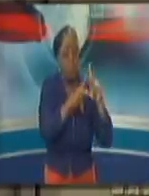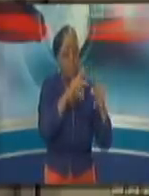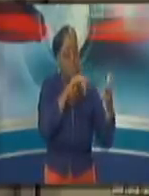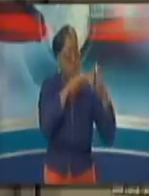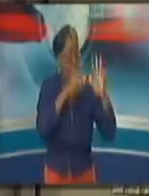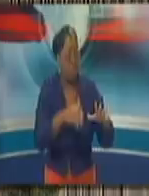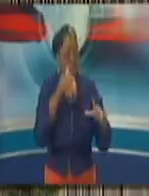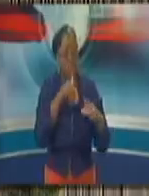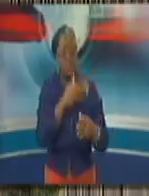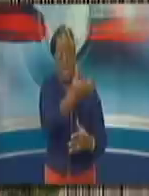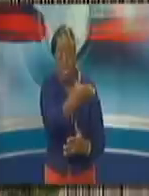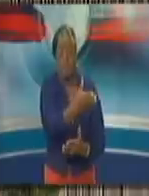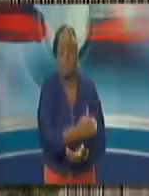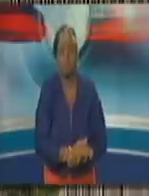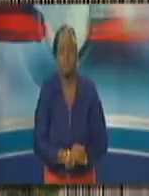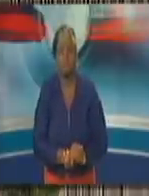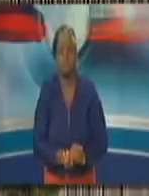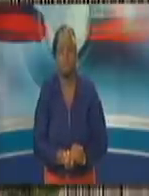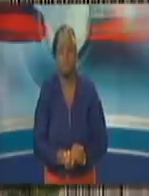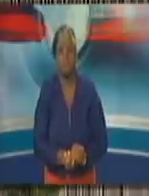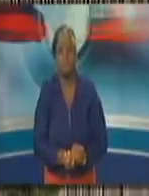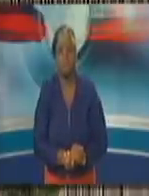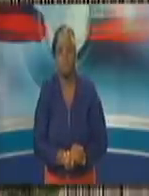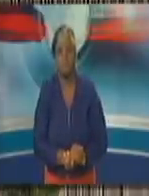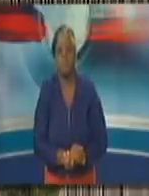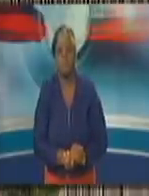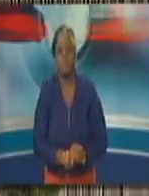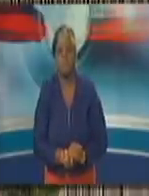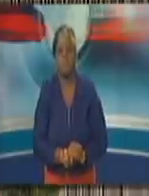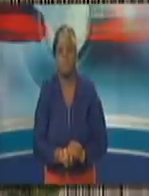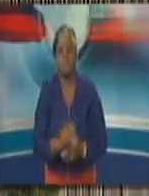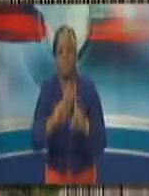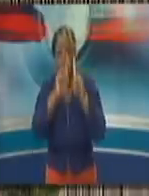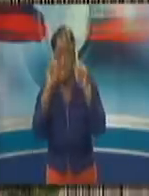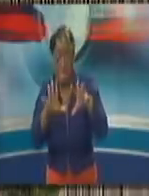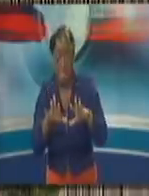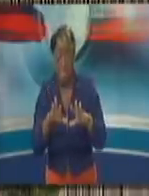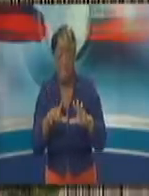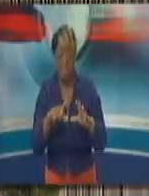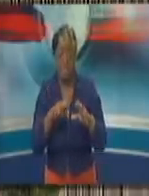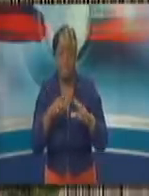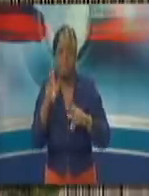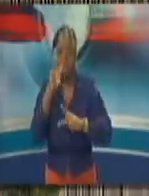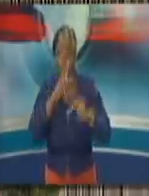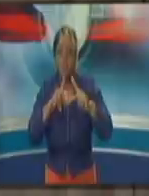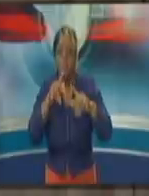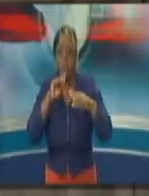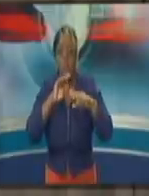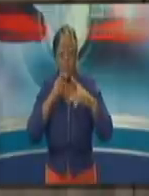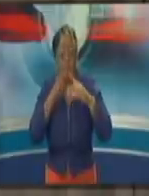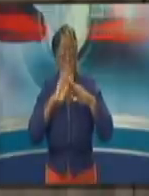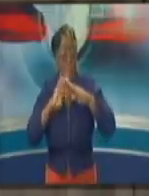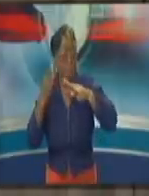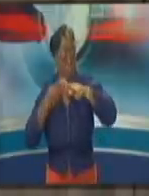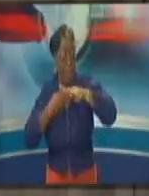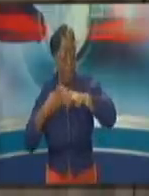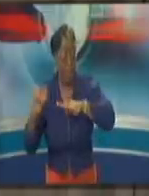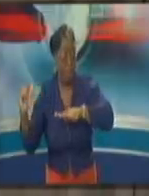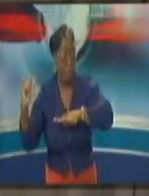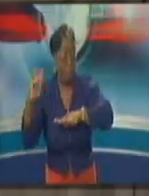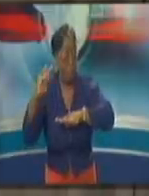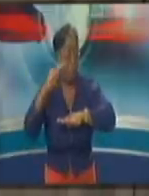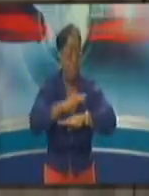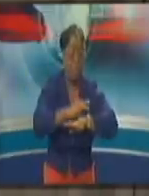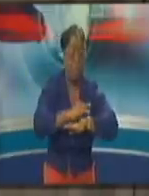raised. Okay, in terms of the test result, as I said before, the patients were actually sent individual test results via email from